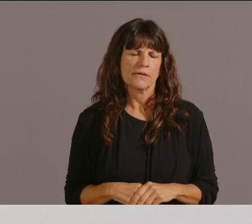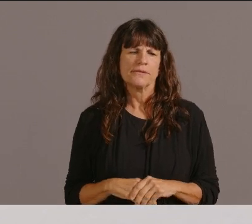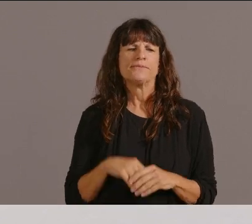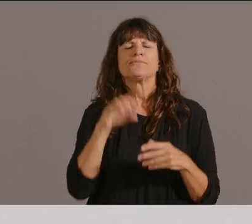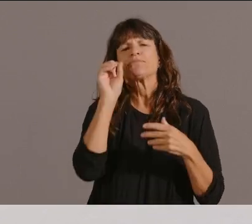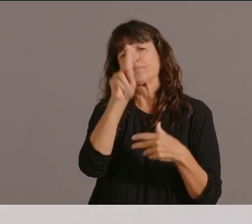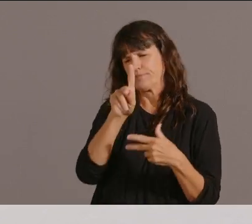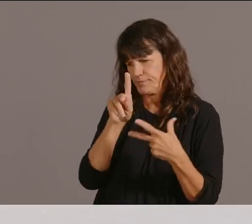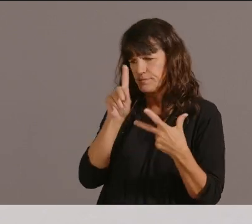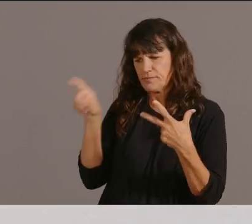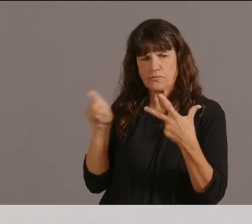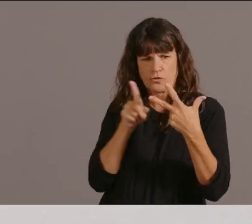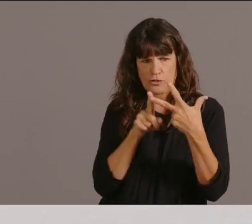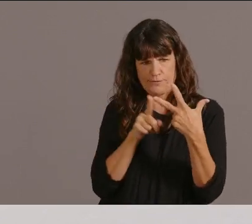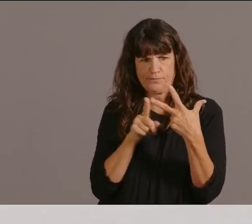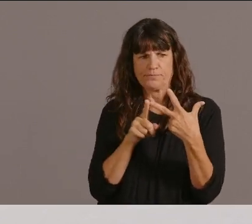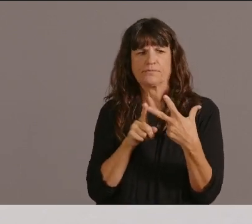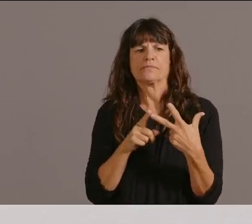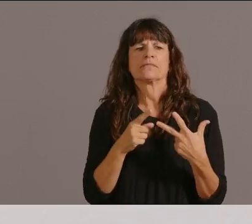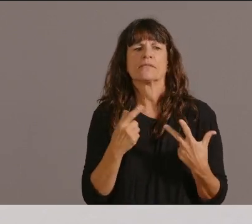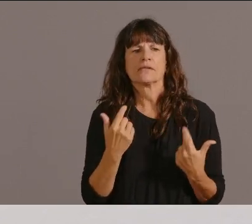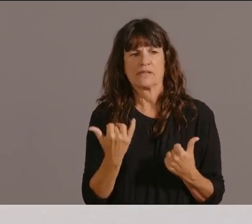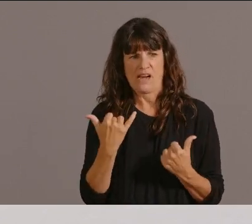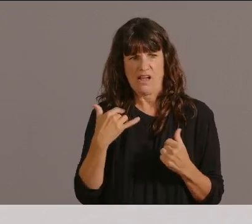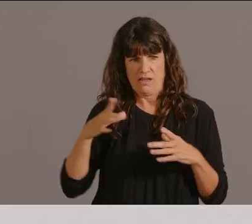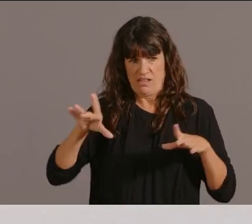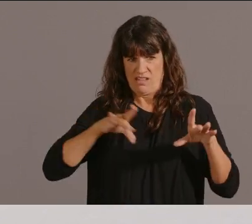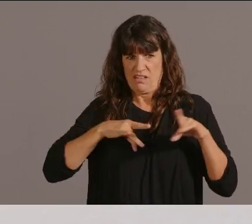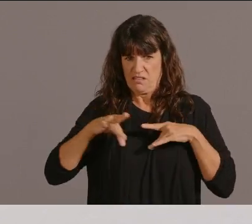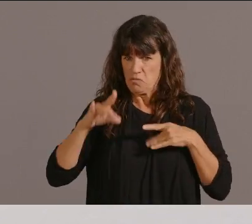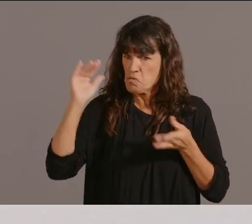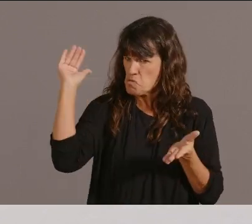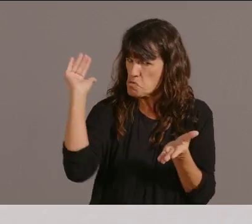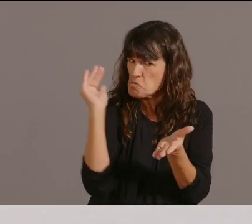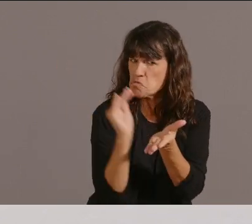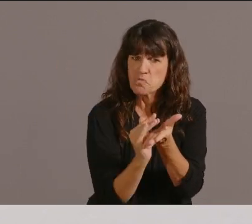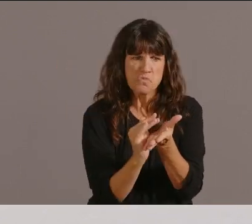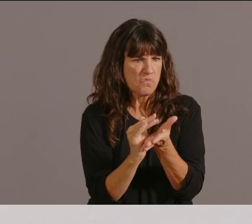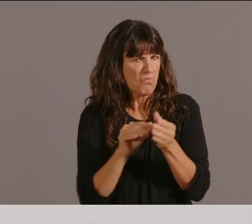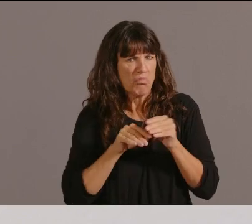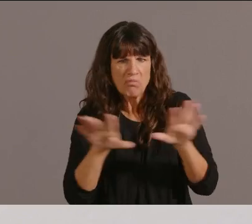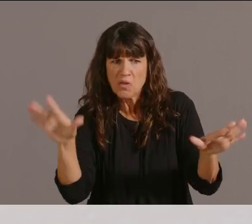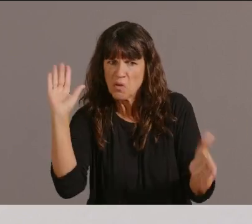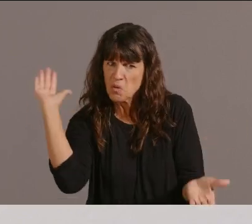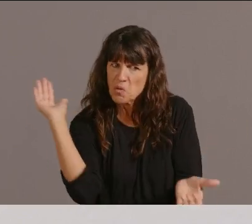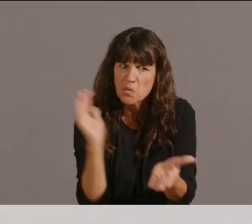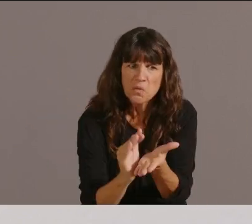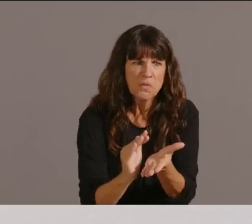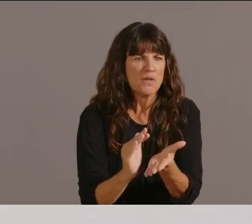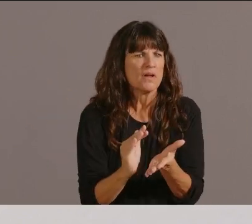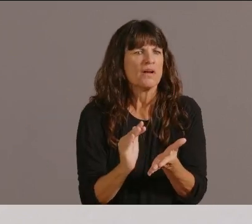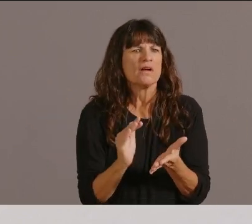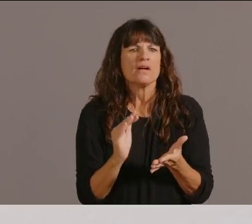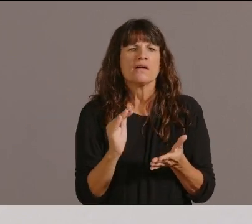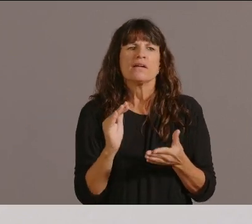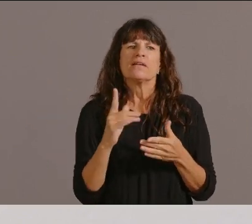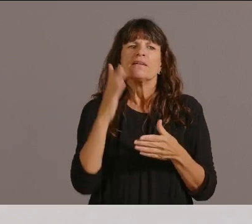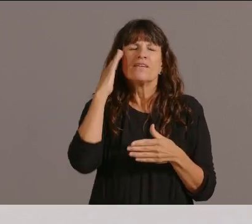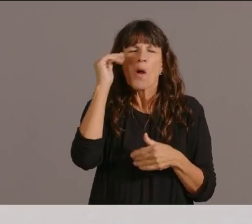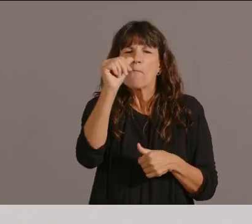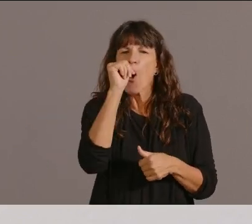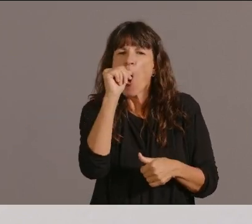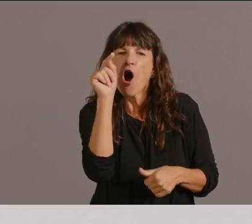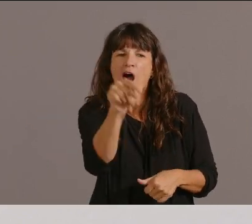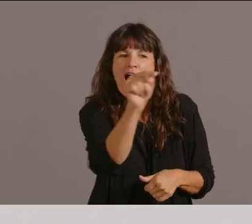the low single digits. There are a bunch of facilities that operate as bars who do not operate as restaurants. They didn't install the